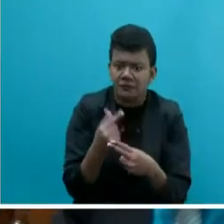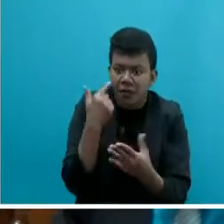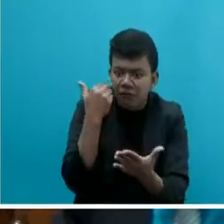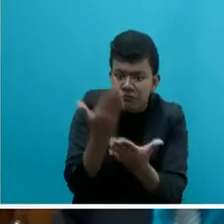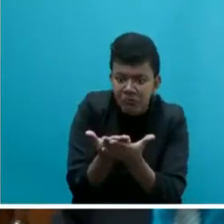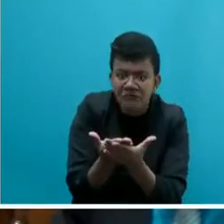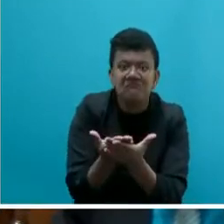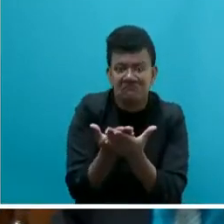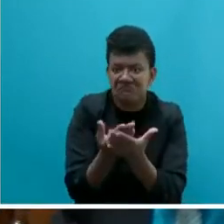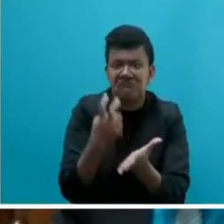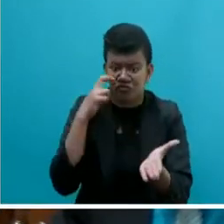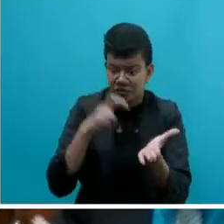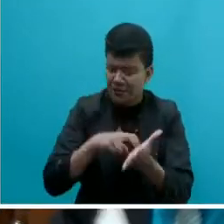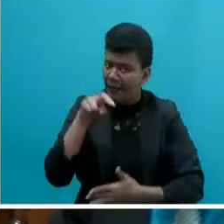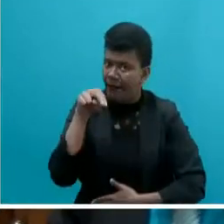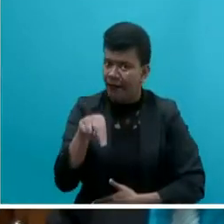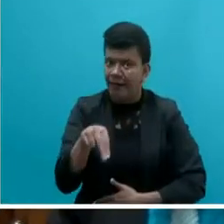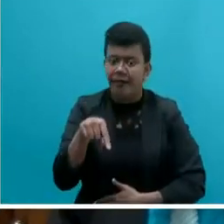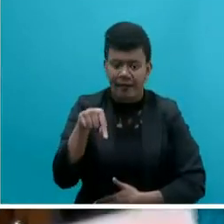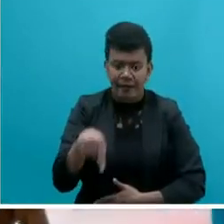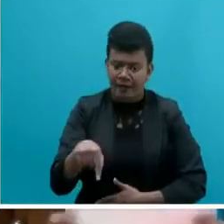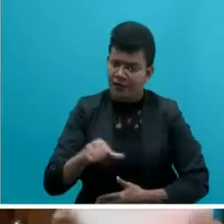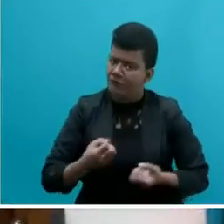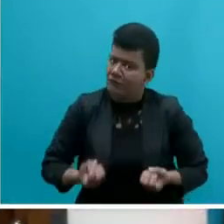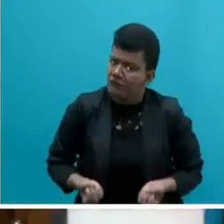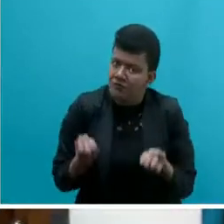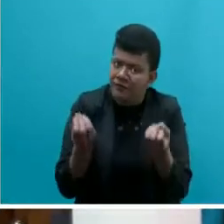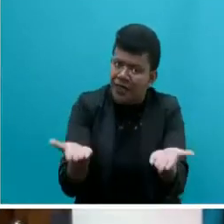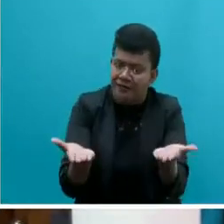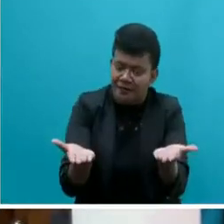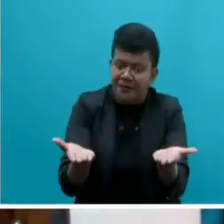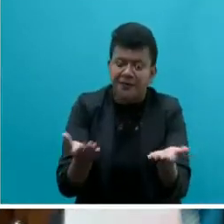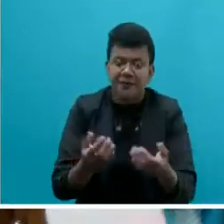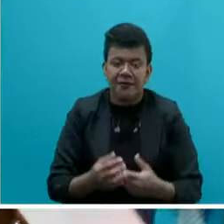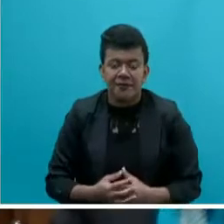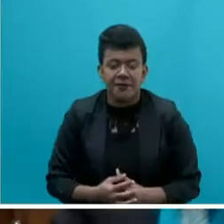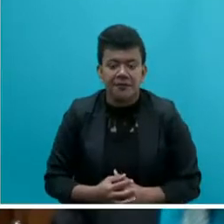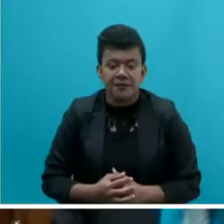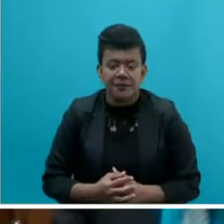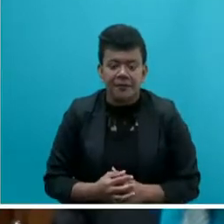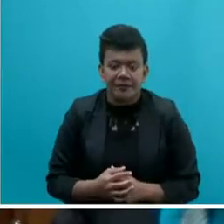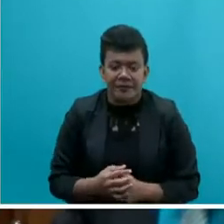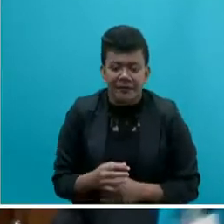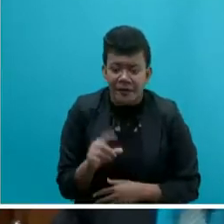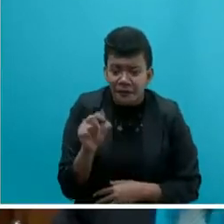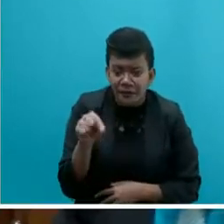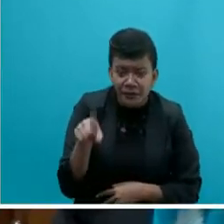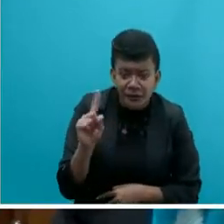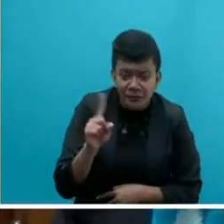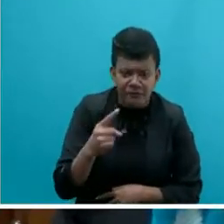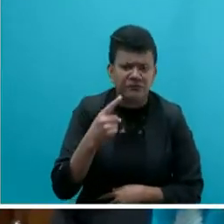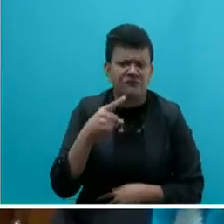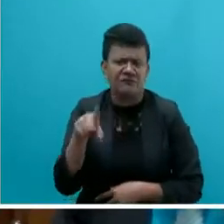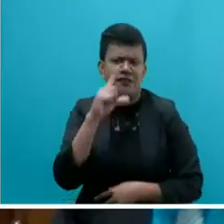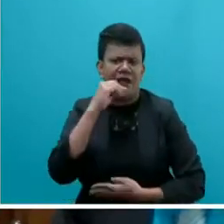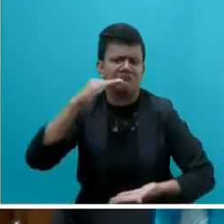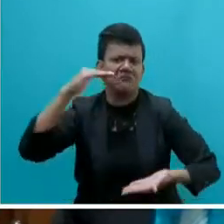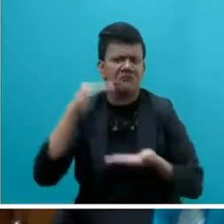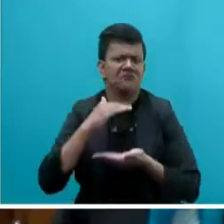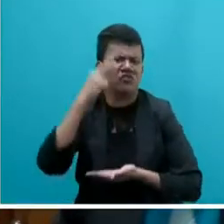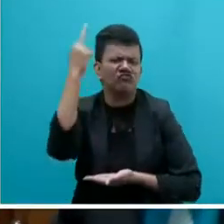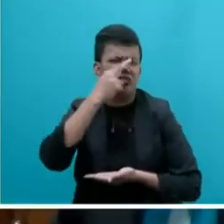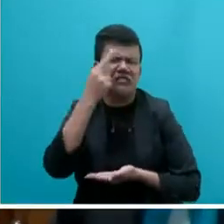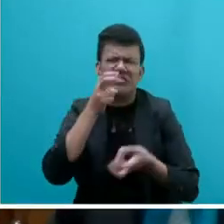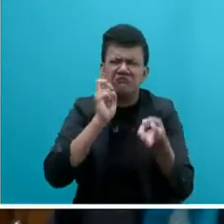drainage, irrigation, and coastal protection services, and doing so, reducing the vulnerability and the risk of climate change and